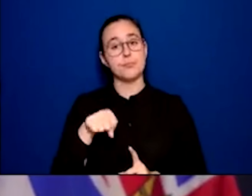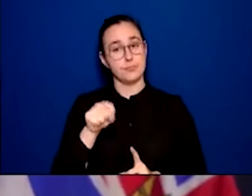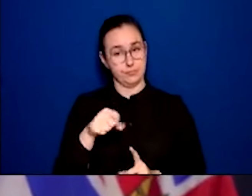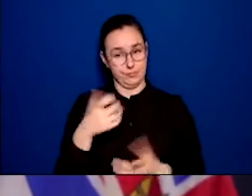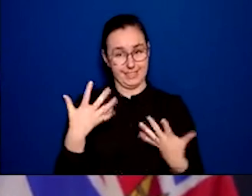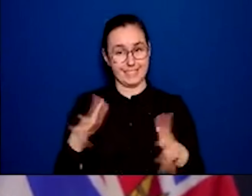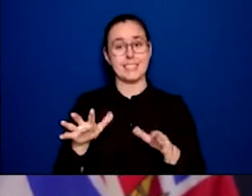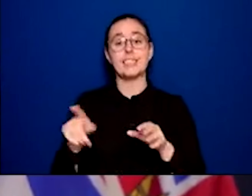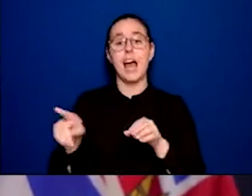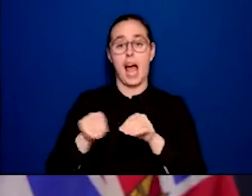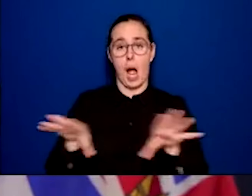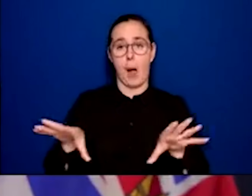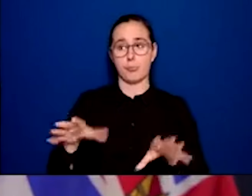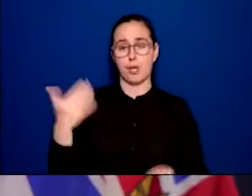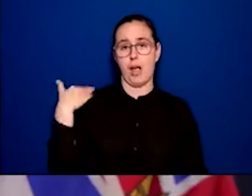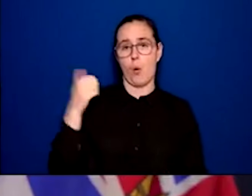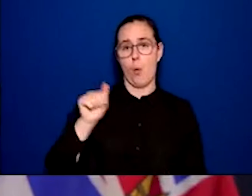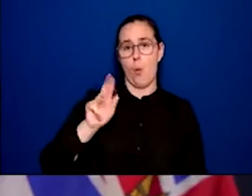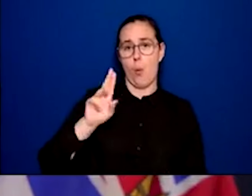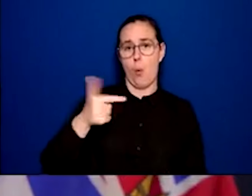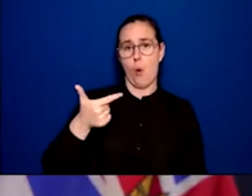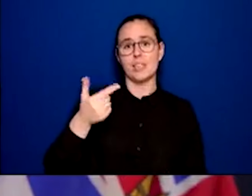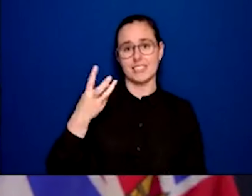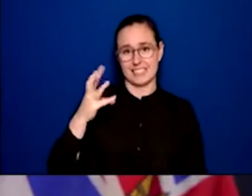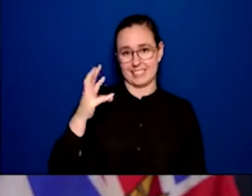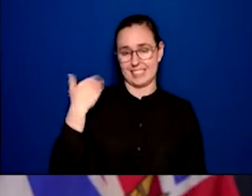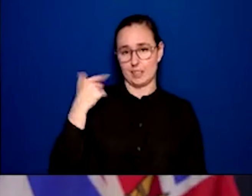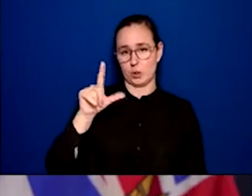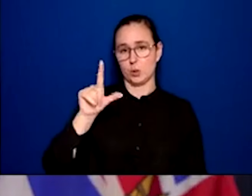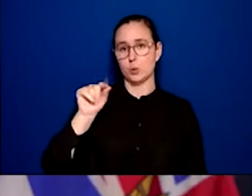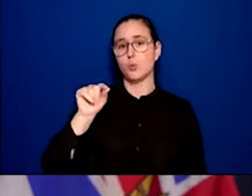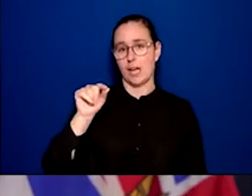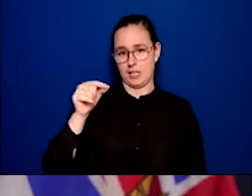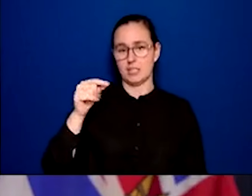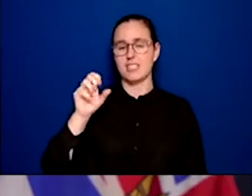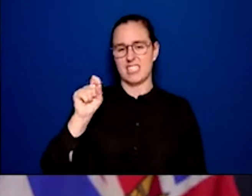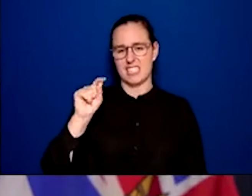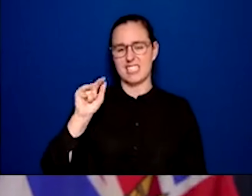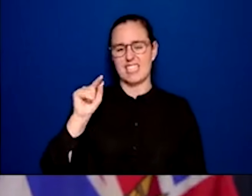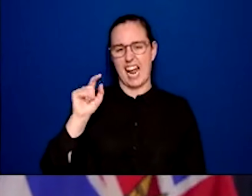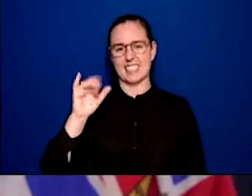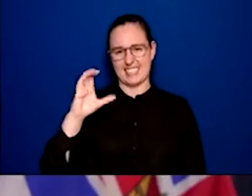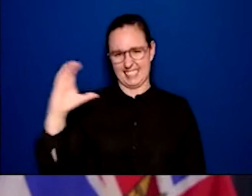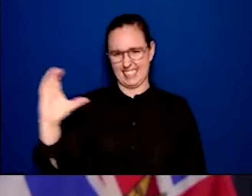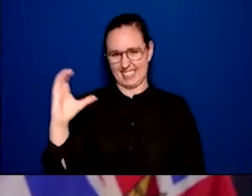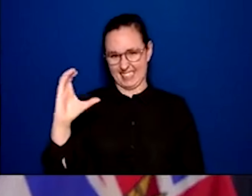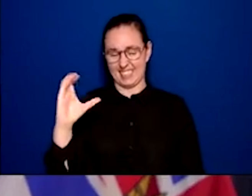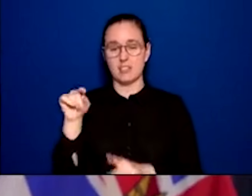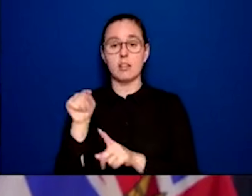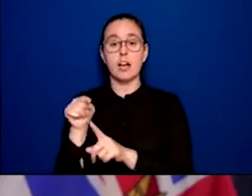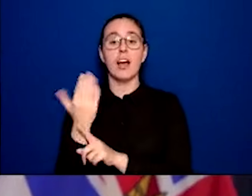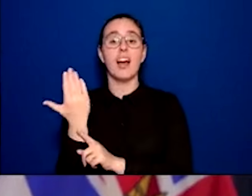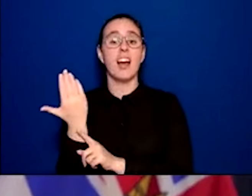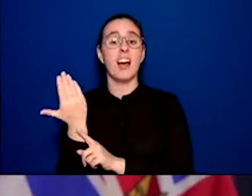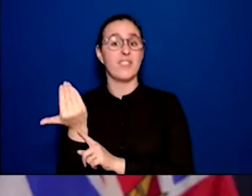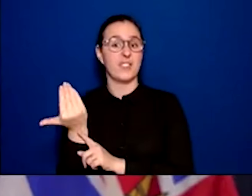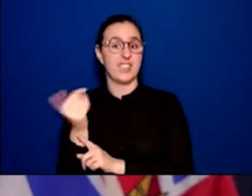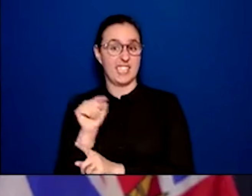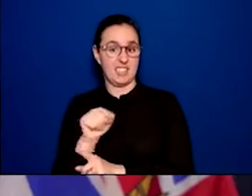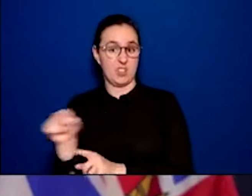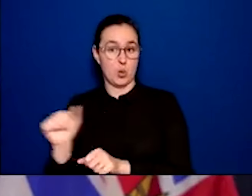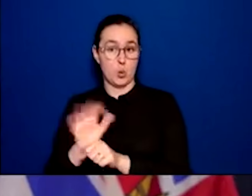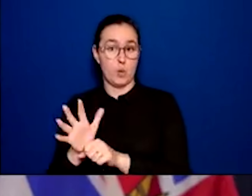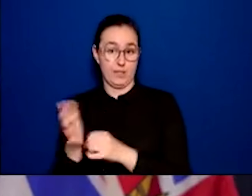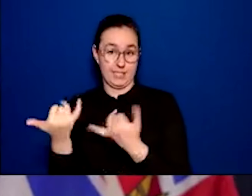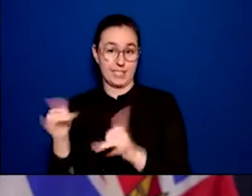2021 at Site C. There are currently 15 active cases at that outbreak. The situation is stable.